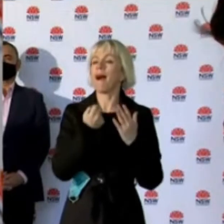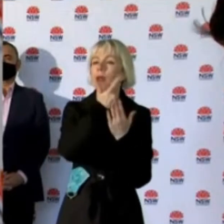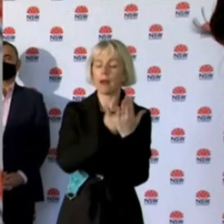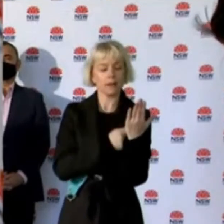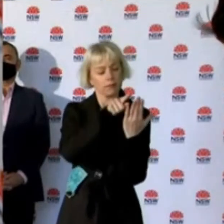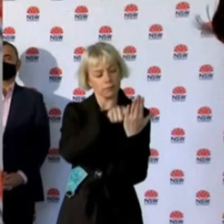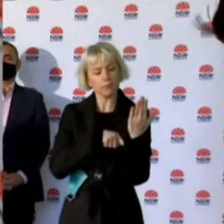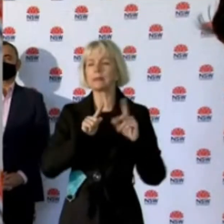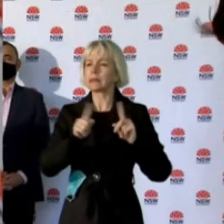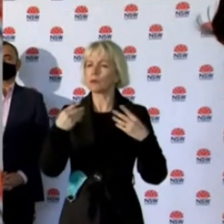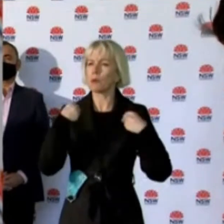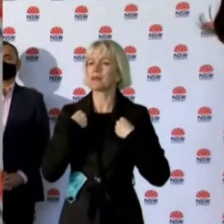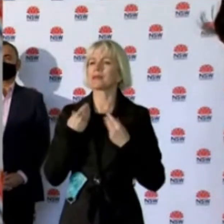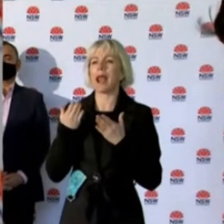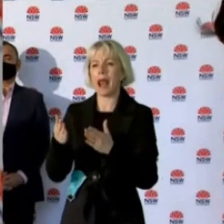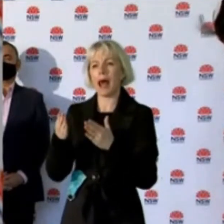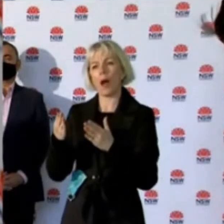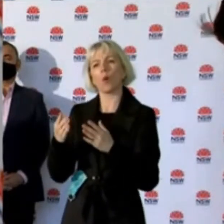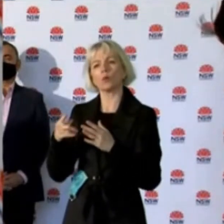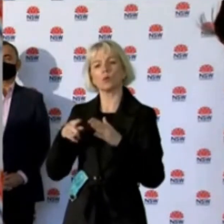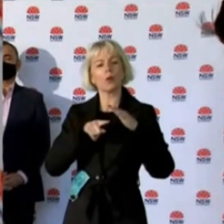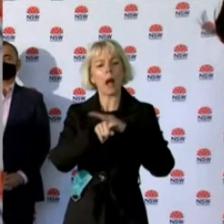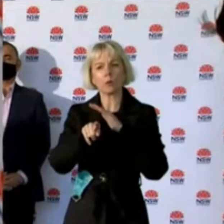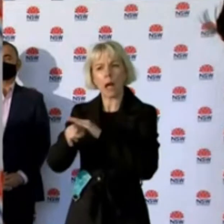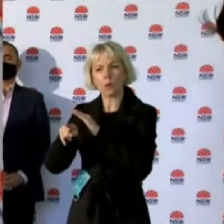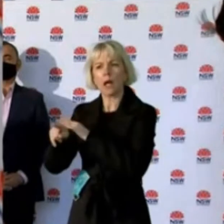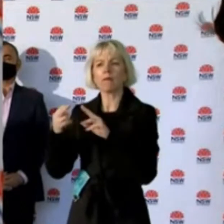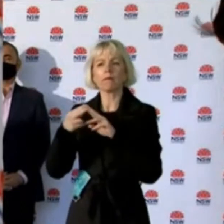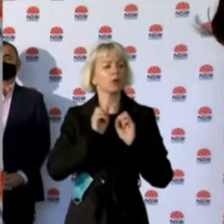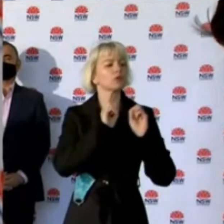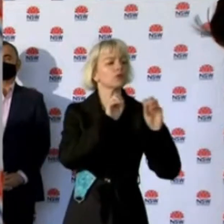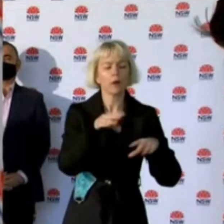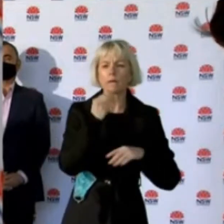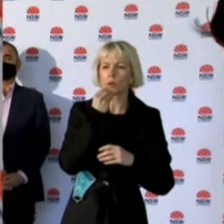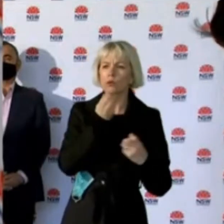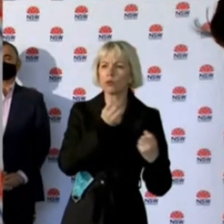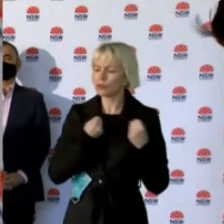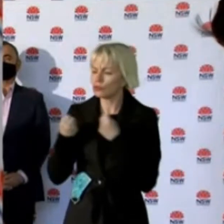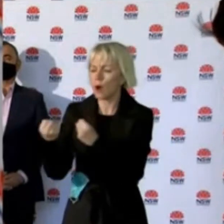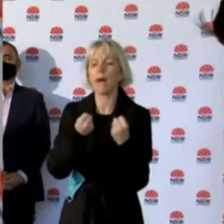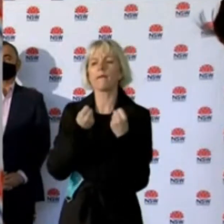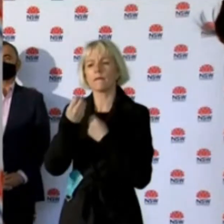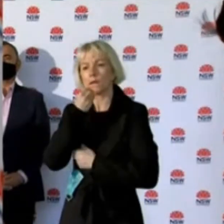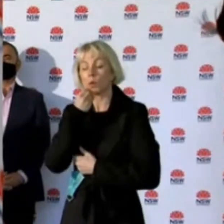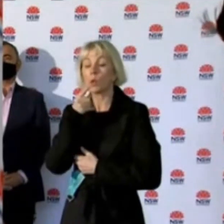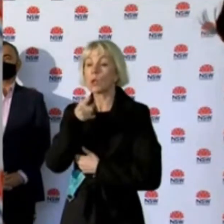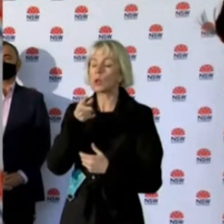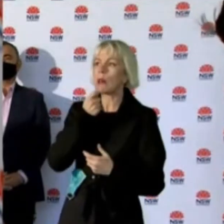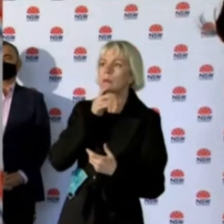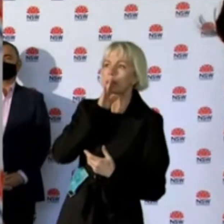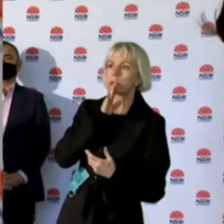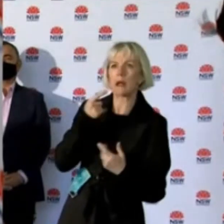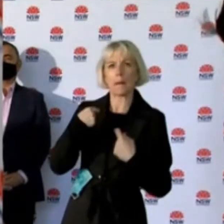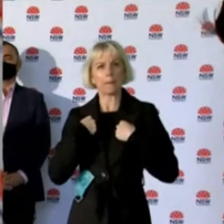involved with that task have provided that really constructive feedback. So if anybody is unsure, your employer, your boss will have all the details. But